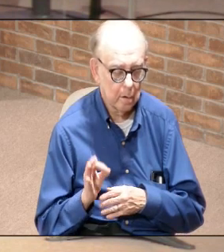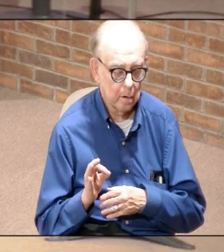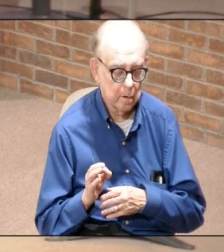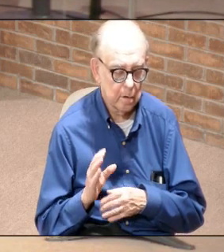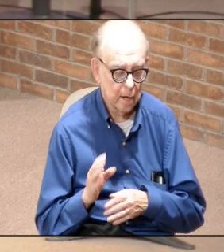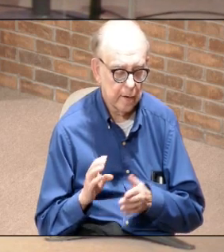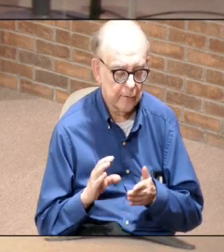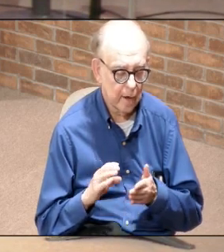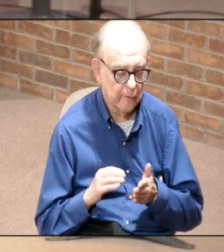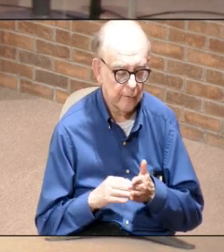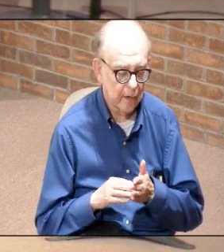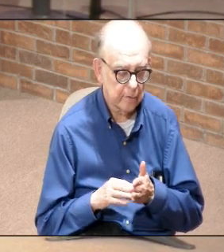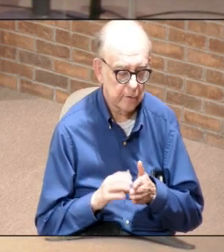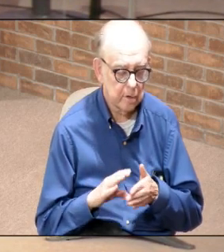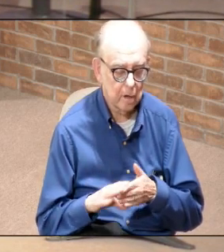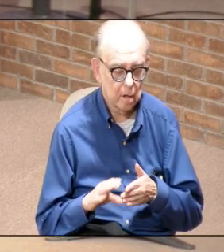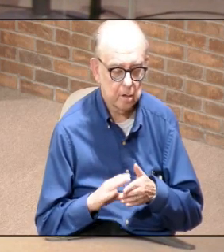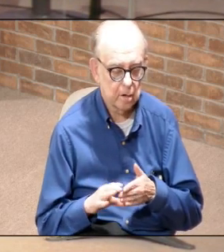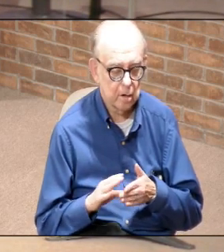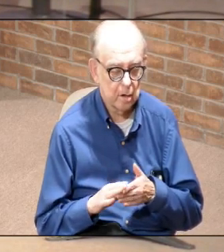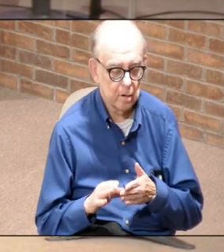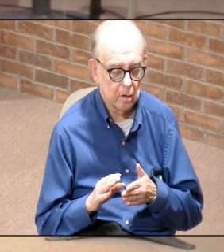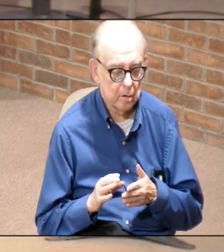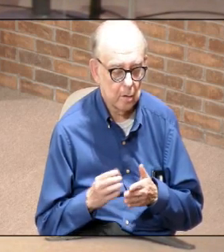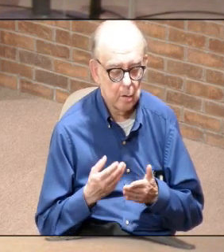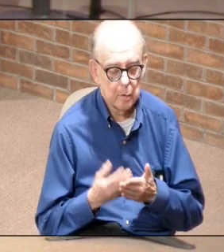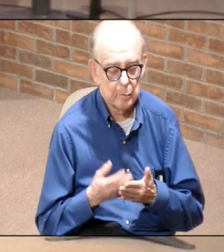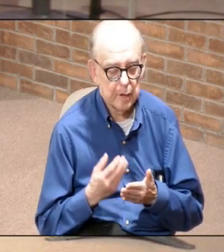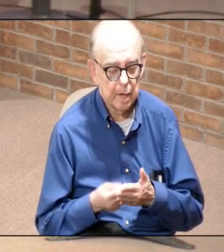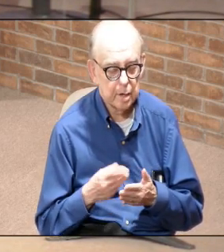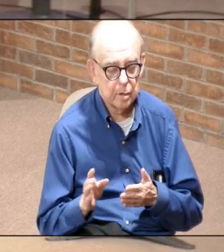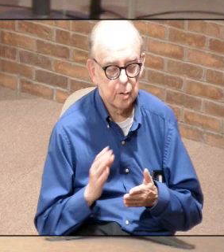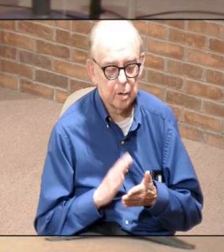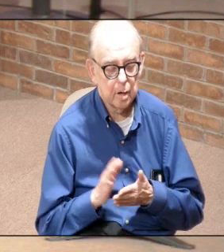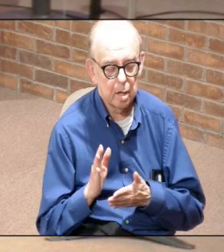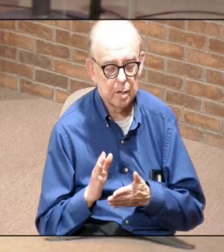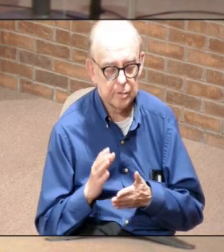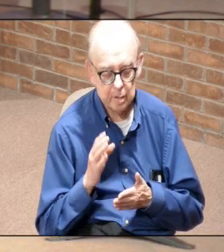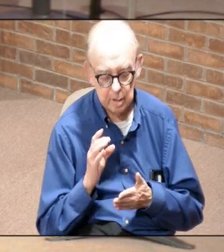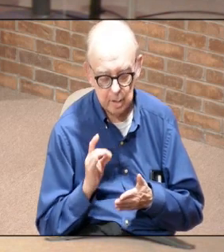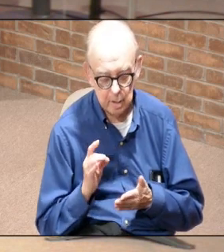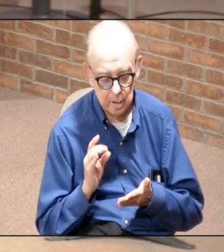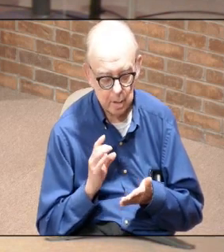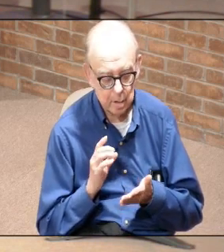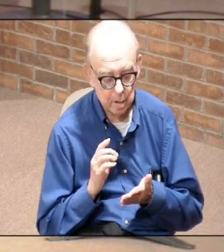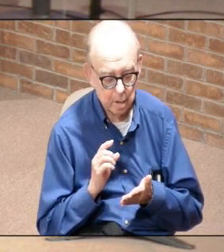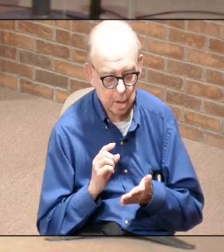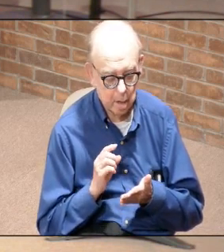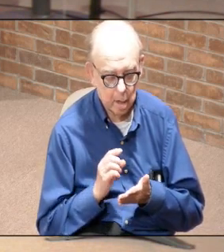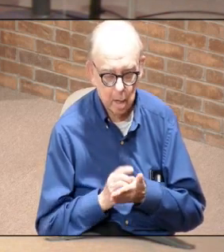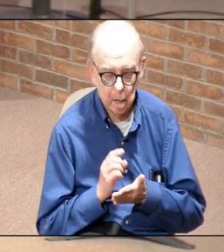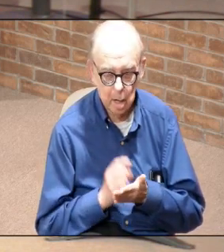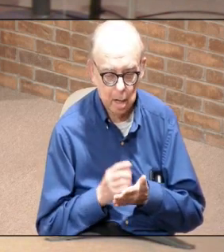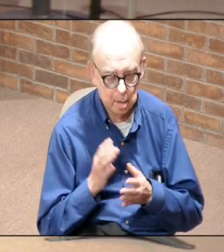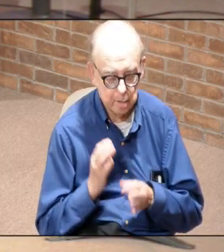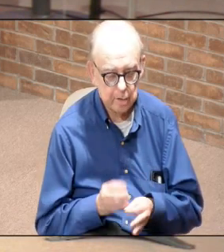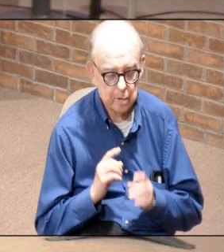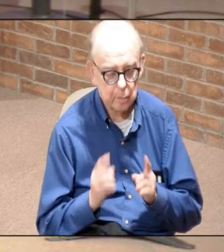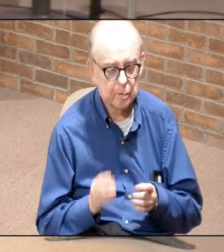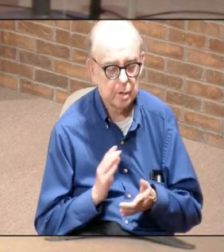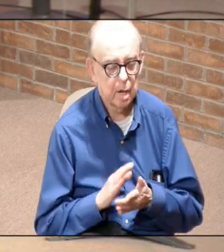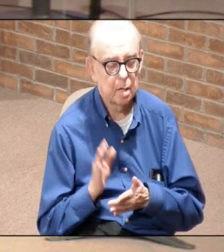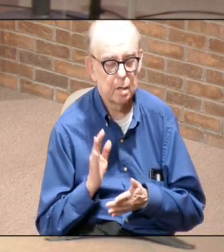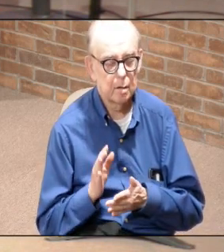$95,000 scholarships to finish college. At the 8th grade, they not only decide if they're going to go to